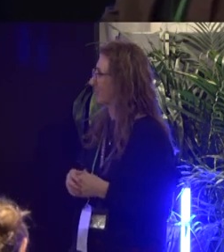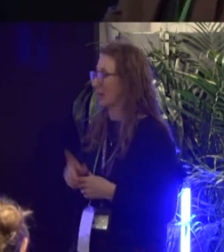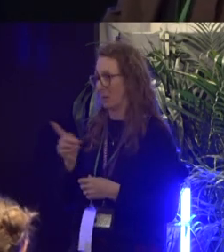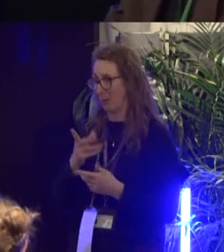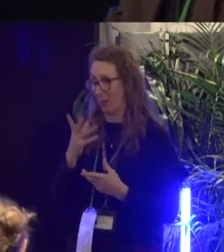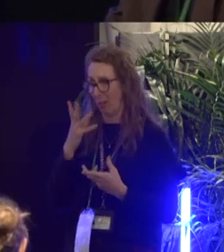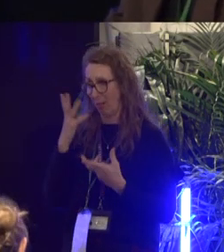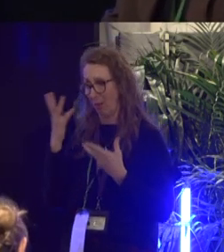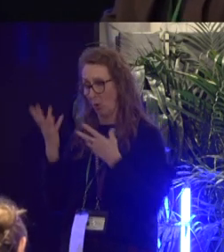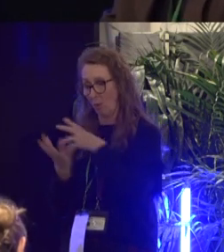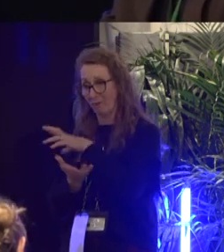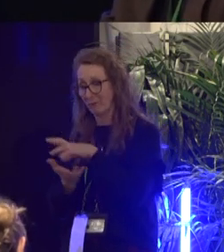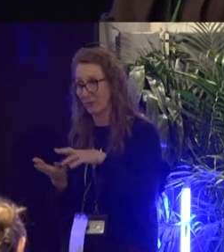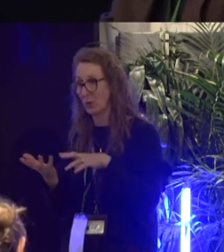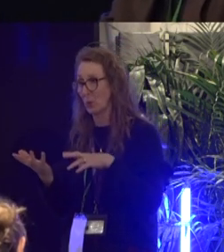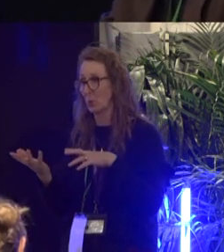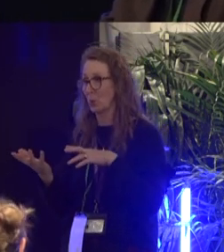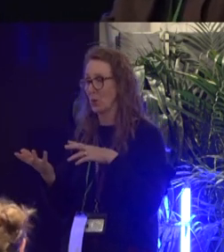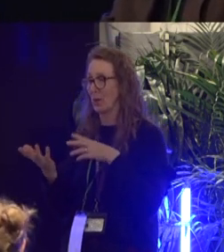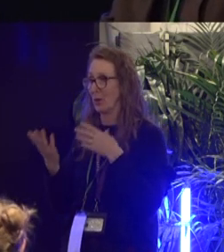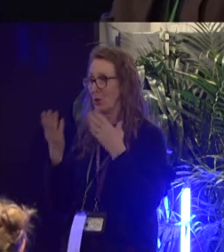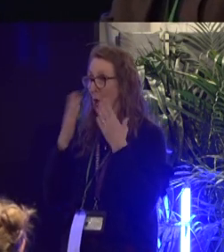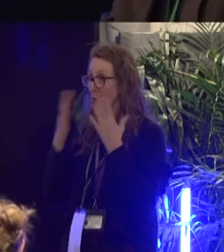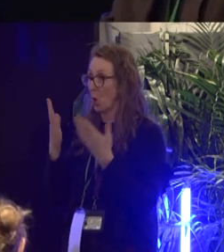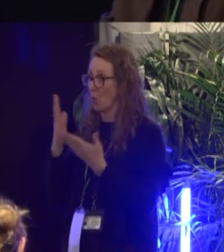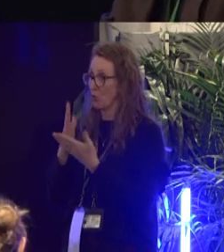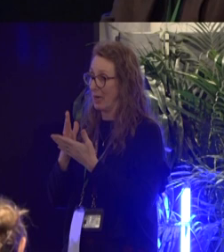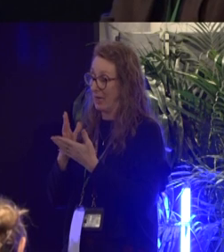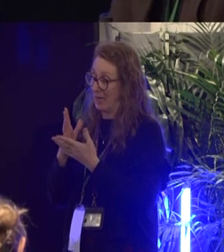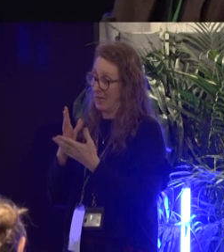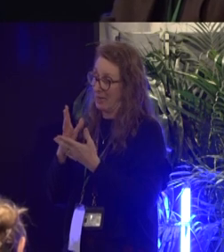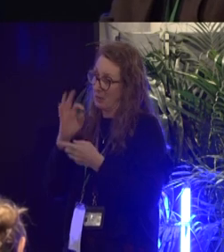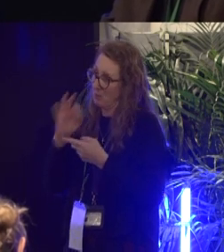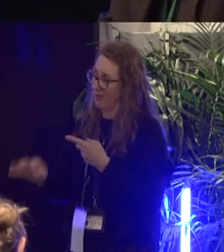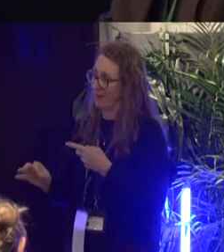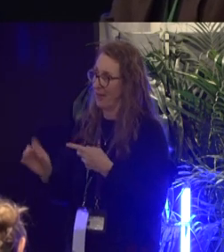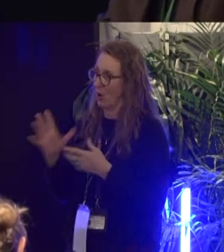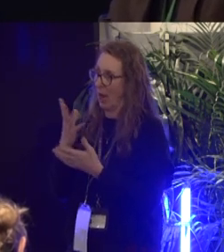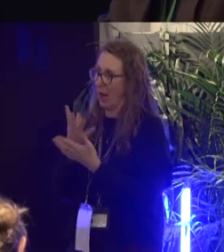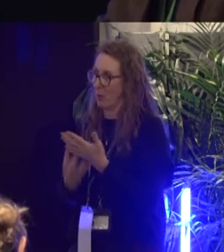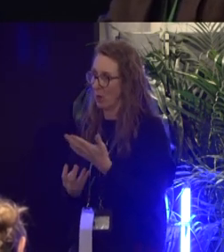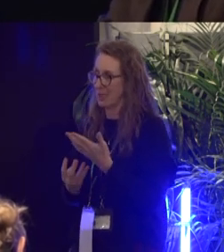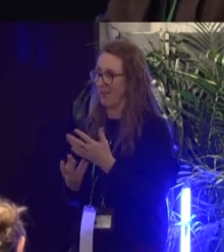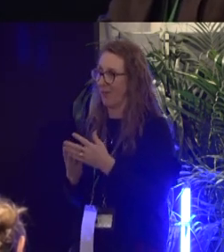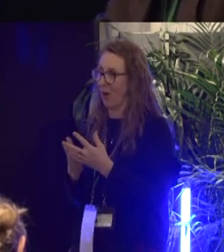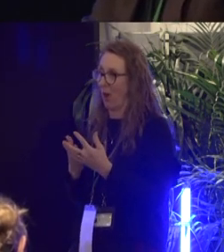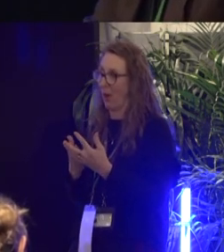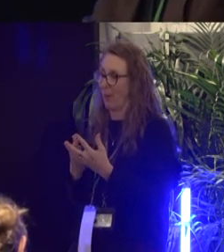confuse and don't quite know how to define either immersive or